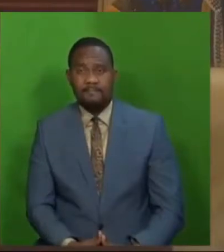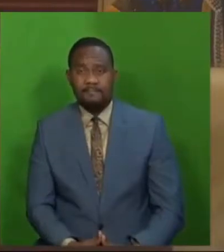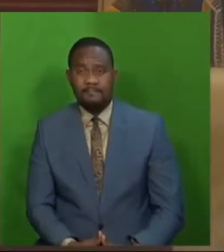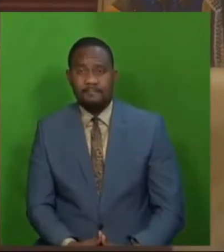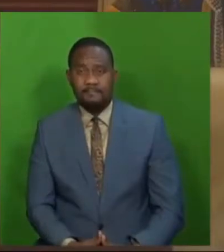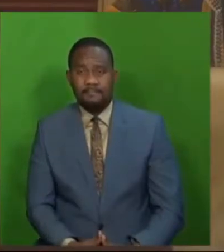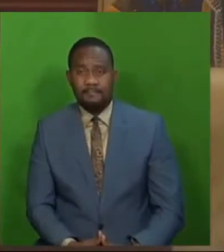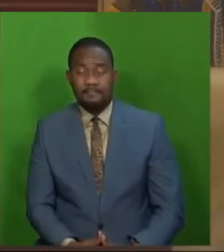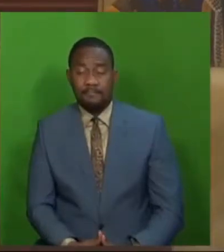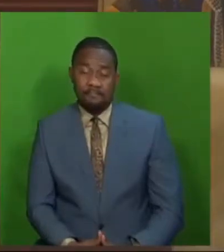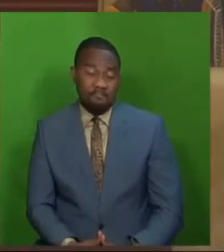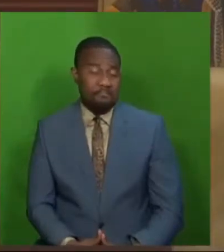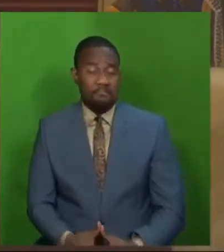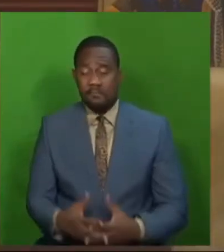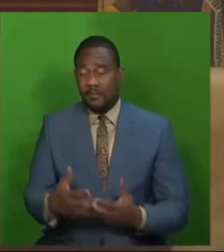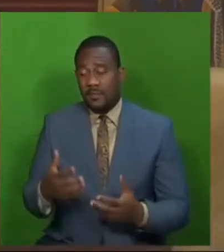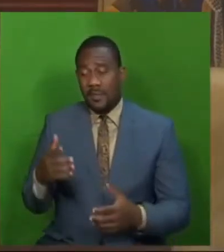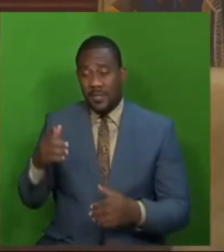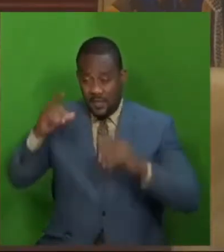spite of COVID,